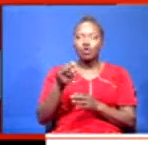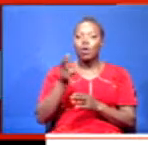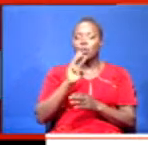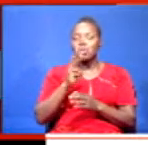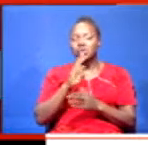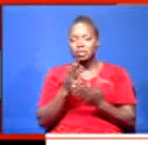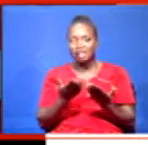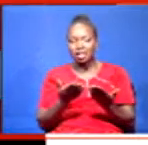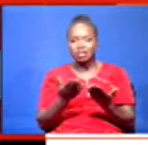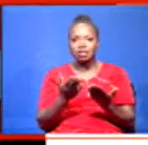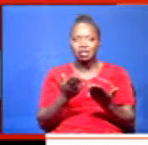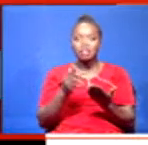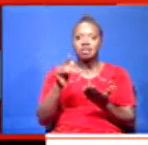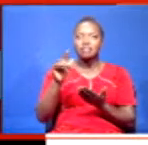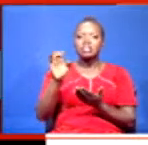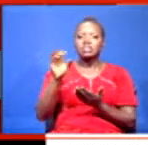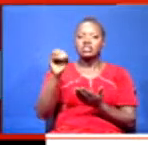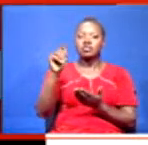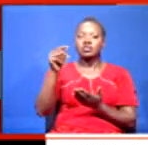actually